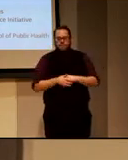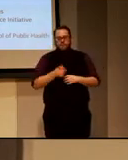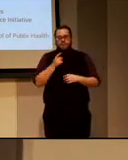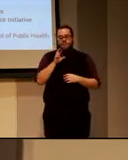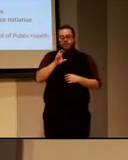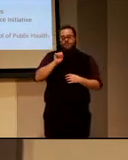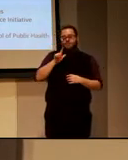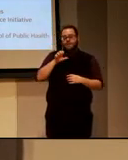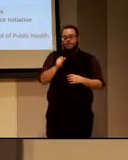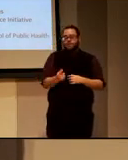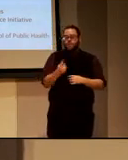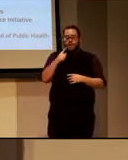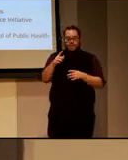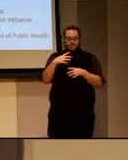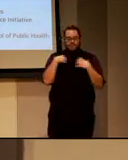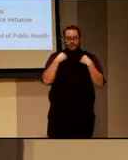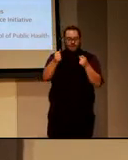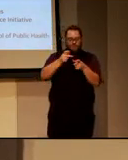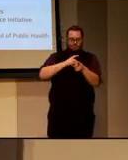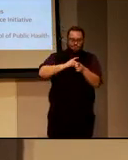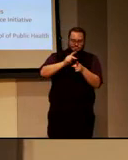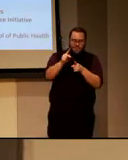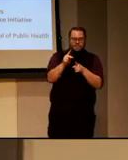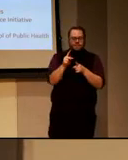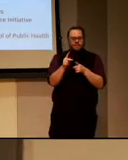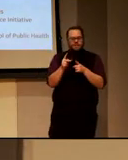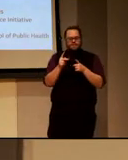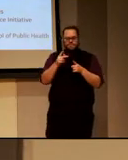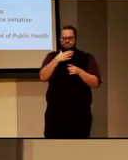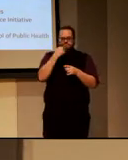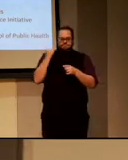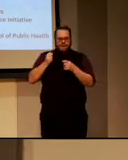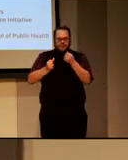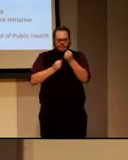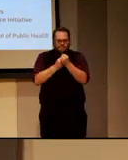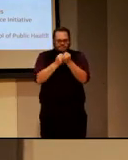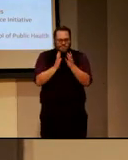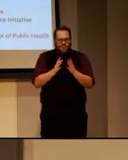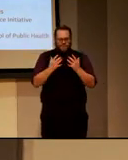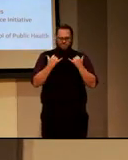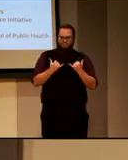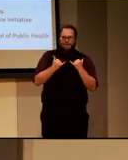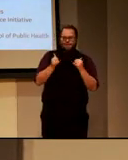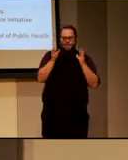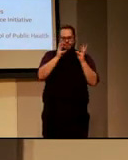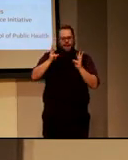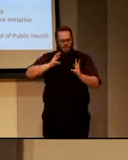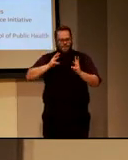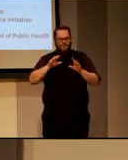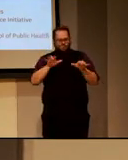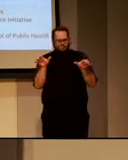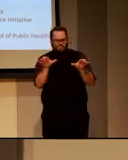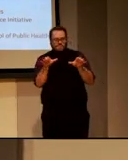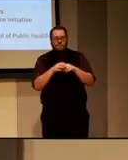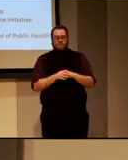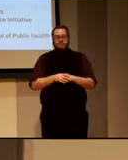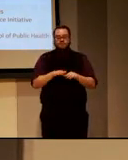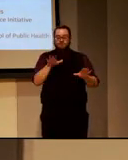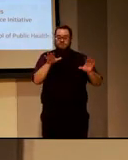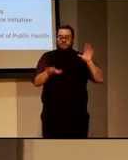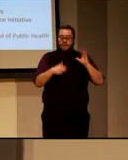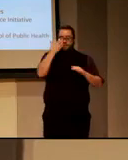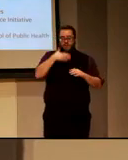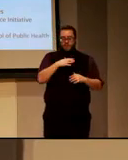healthcare field's most committed and vocal proponents of immediate climate action. She's testified before Congress for the Full House